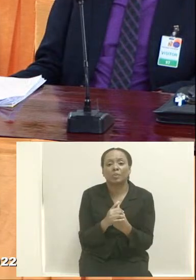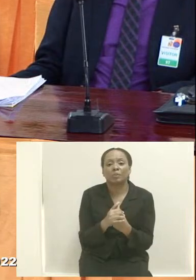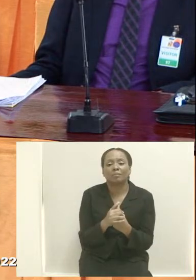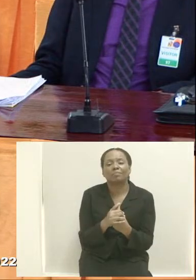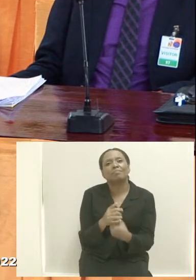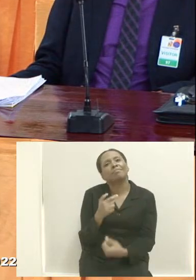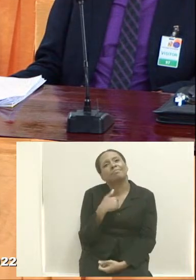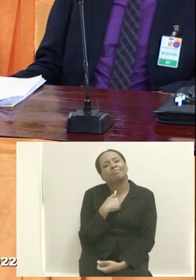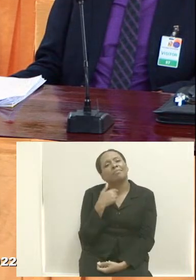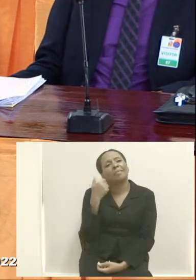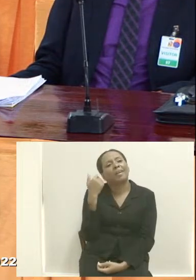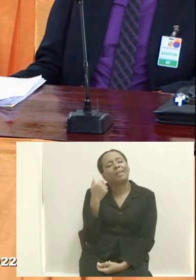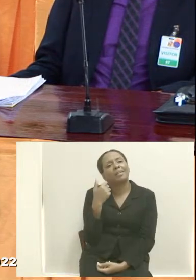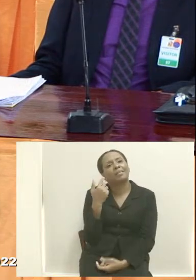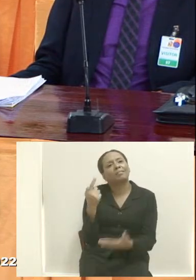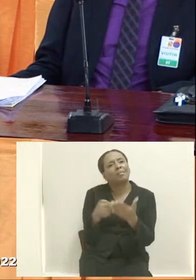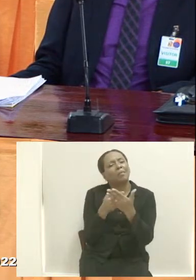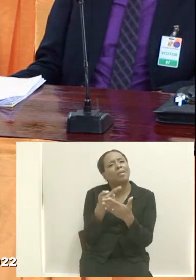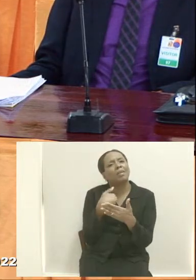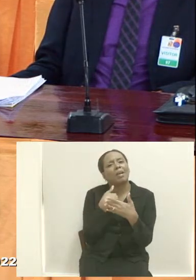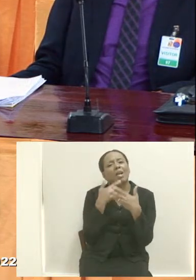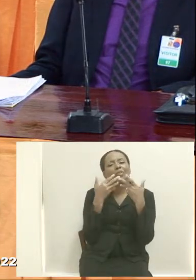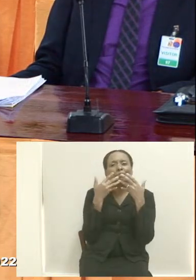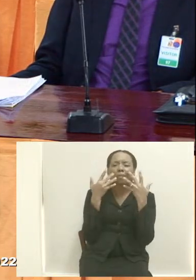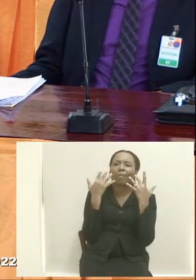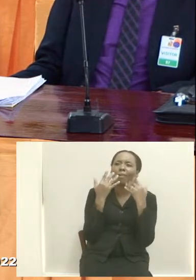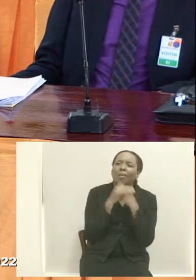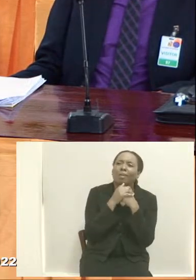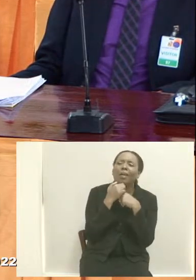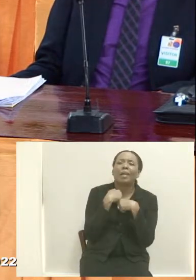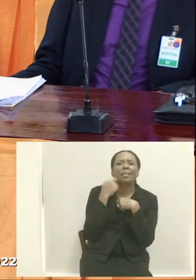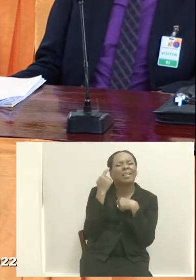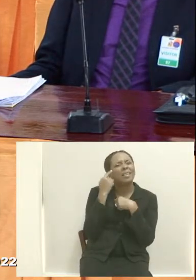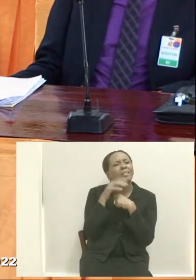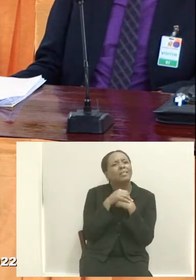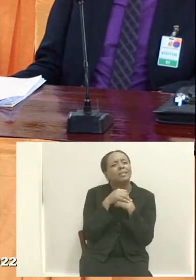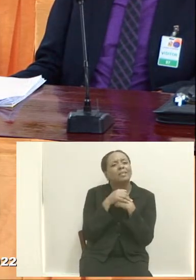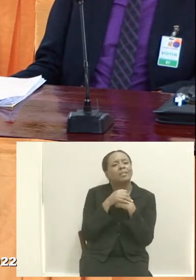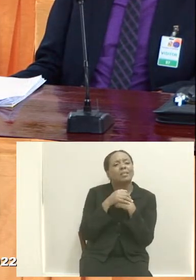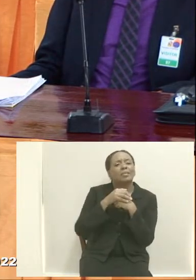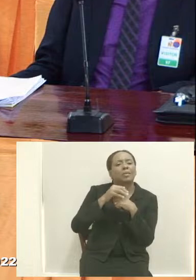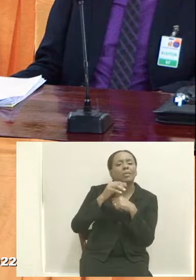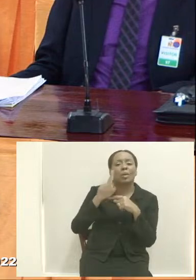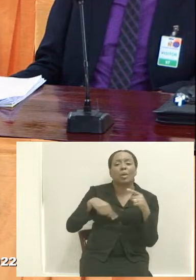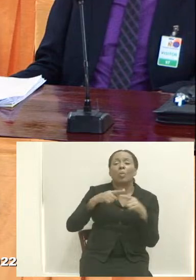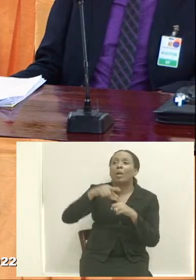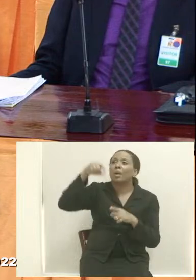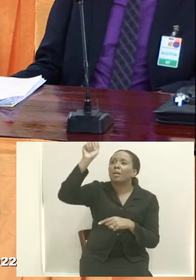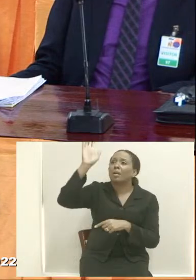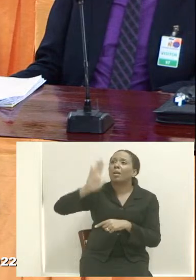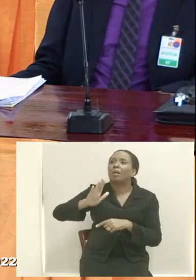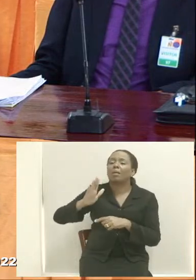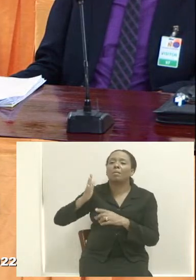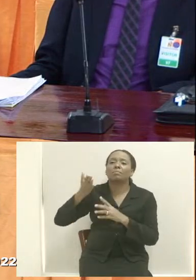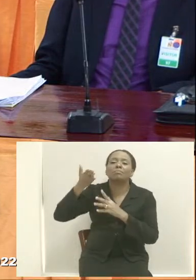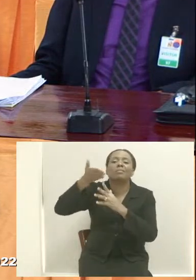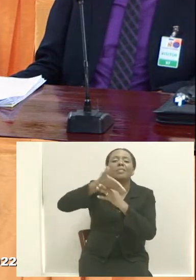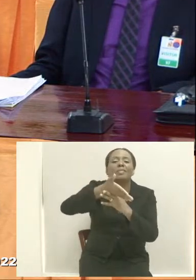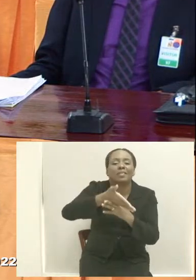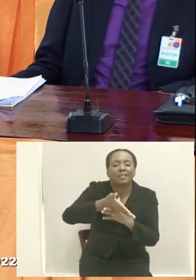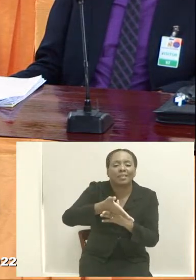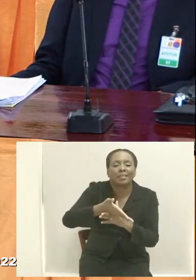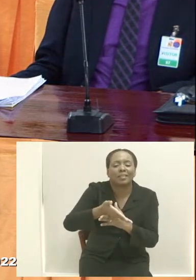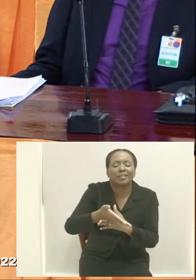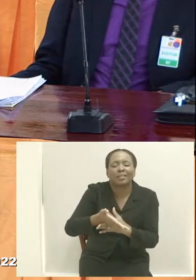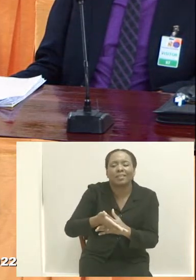God is an incredible thing. When I was Minister of Tourism up until July last year, in fact, it was in the context